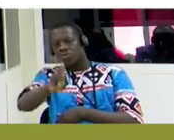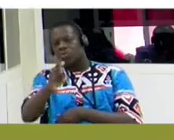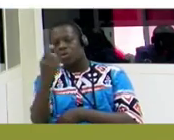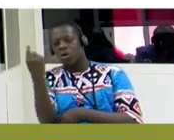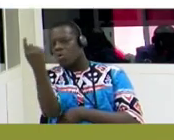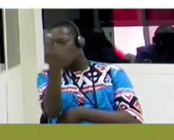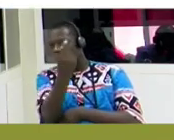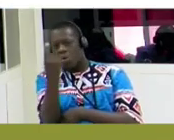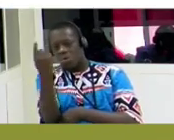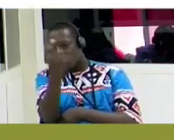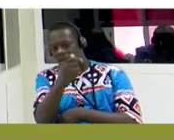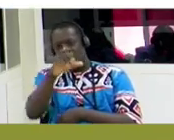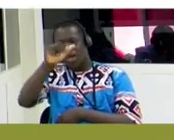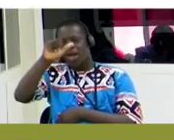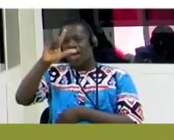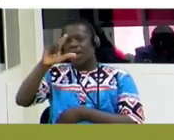Martin.